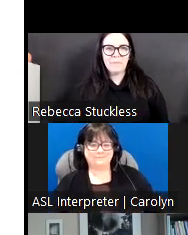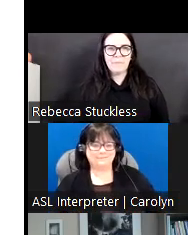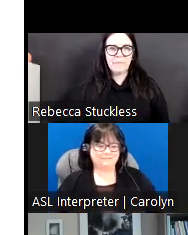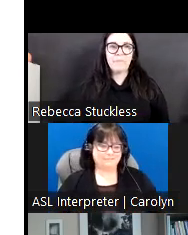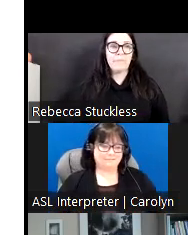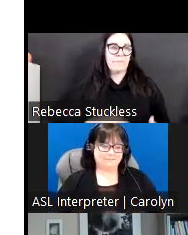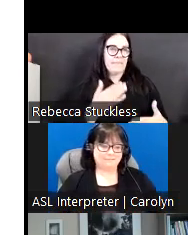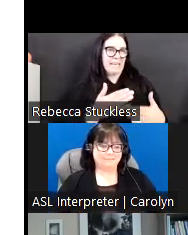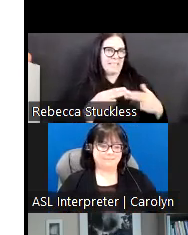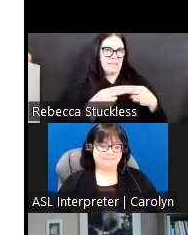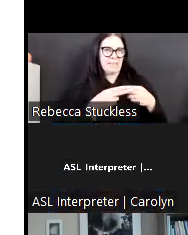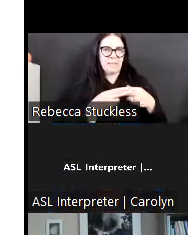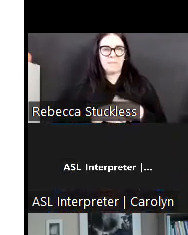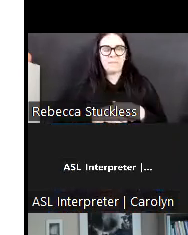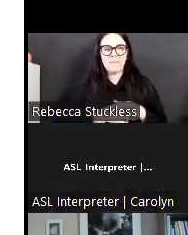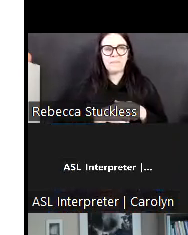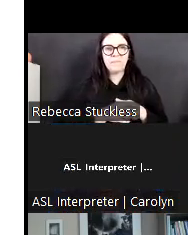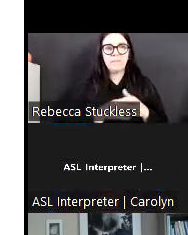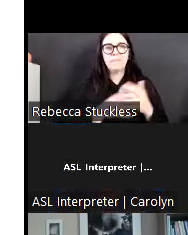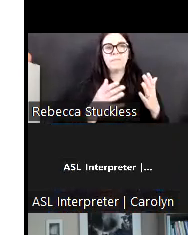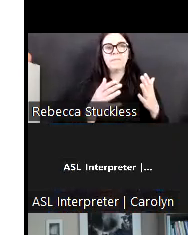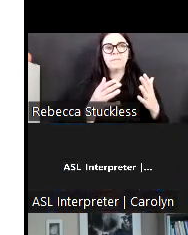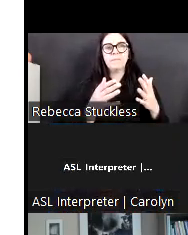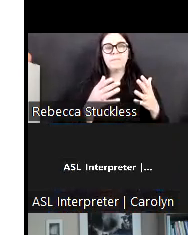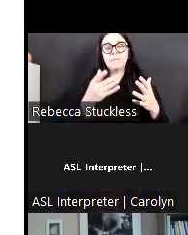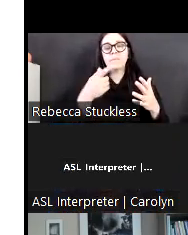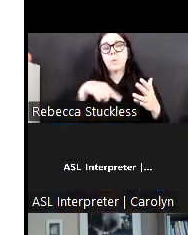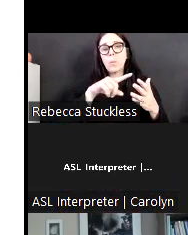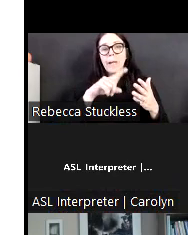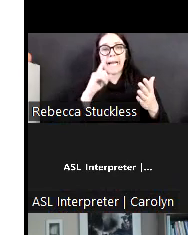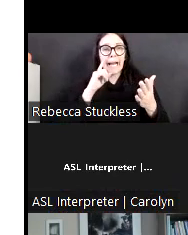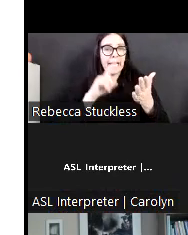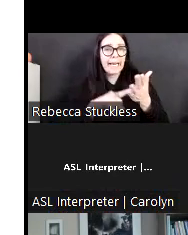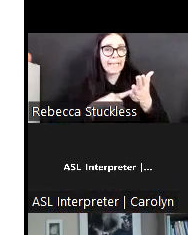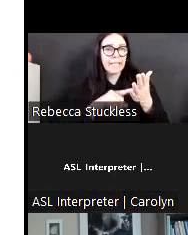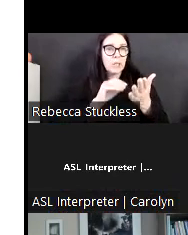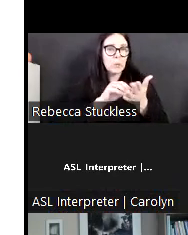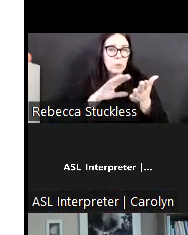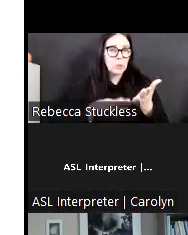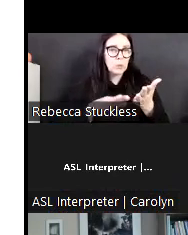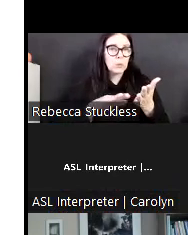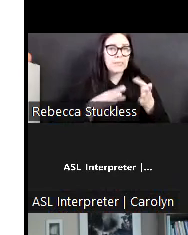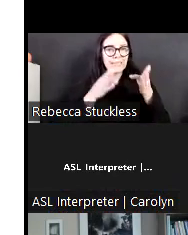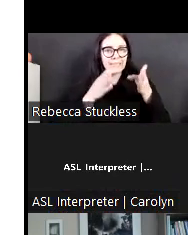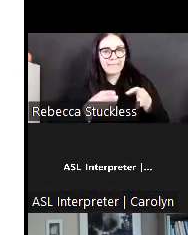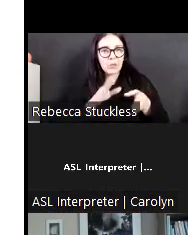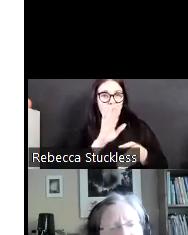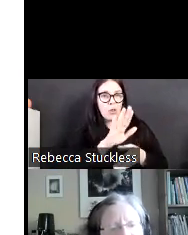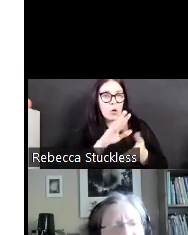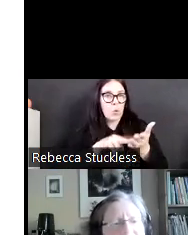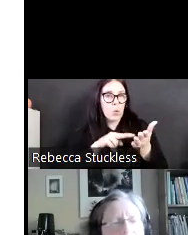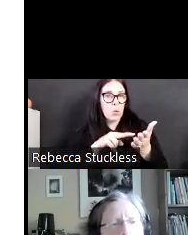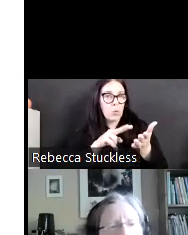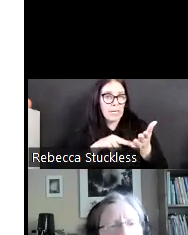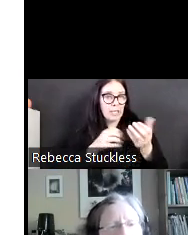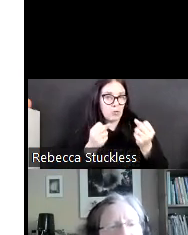Next, we identify individual students' reading strengths and weaknesses.